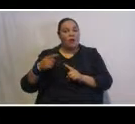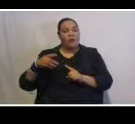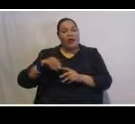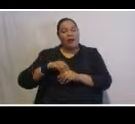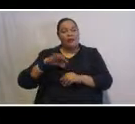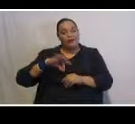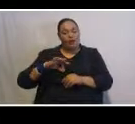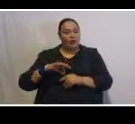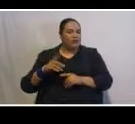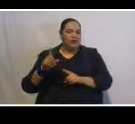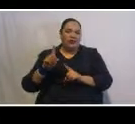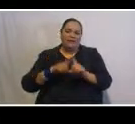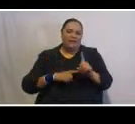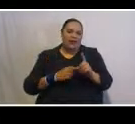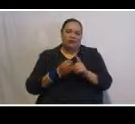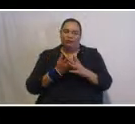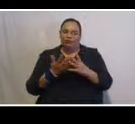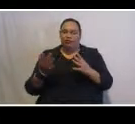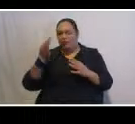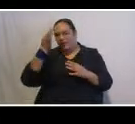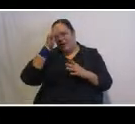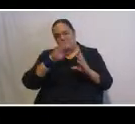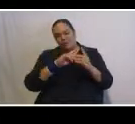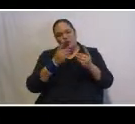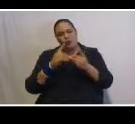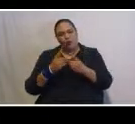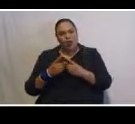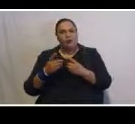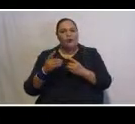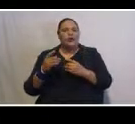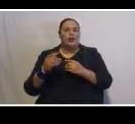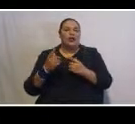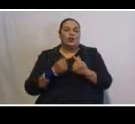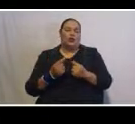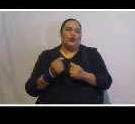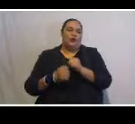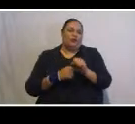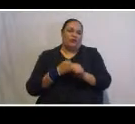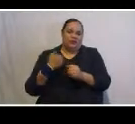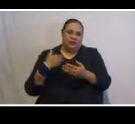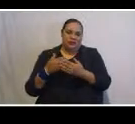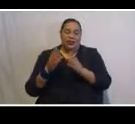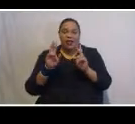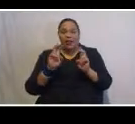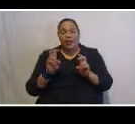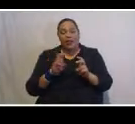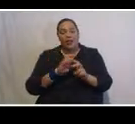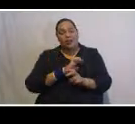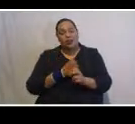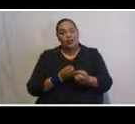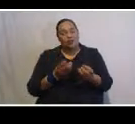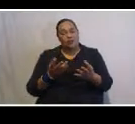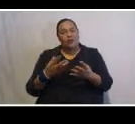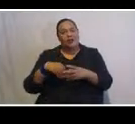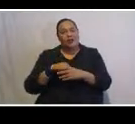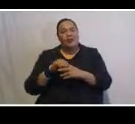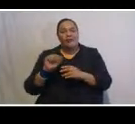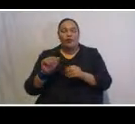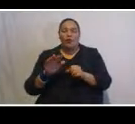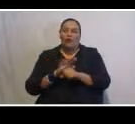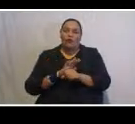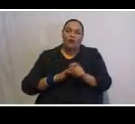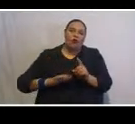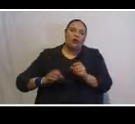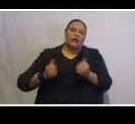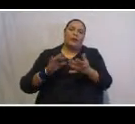rooted in the failure of a number of governmental departments to act over the years. Energy provision in transition across the entire supply